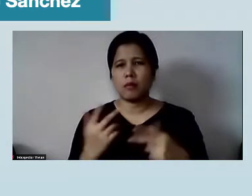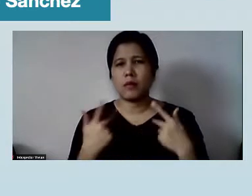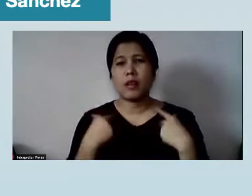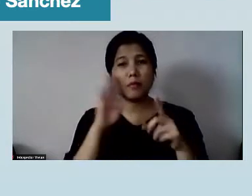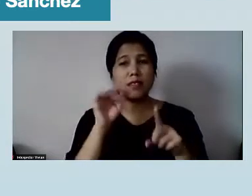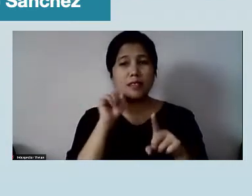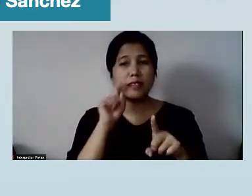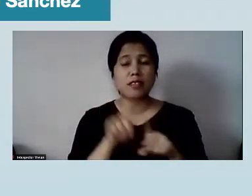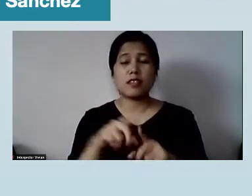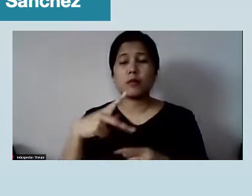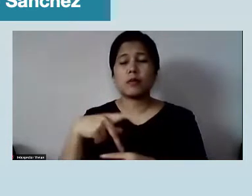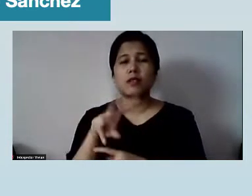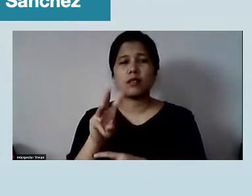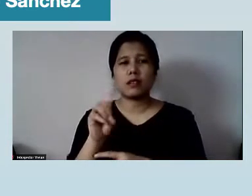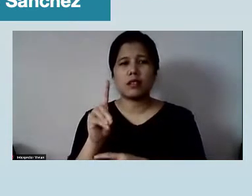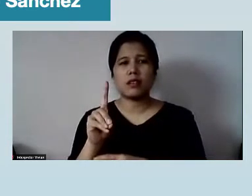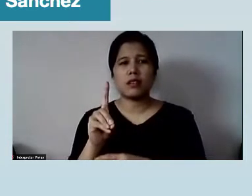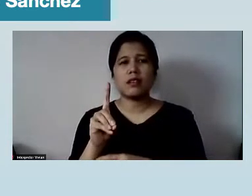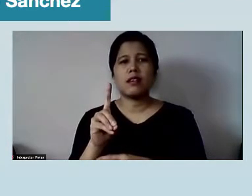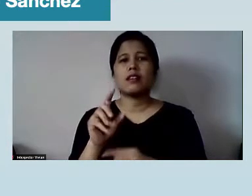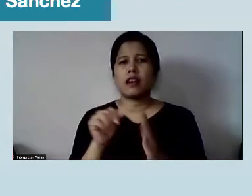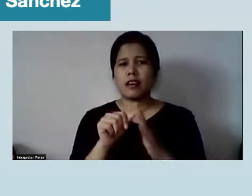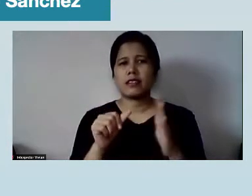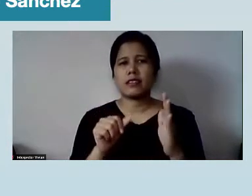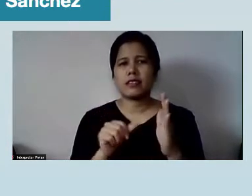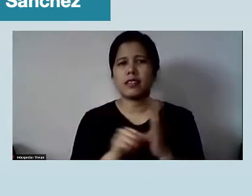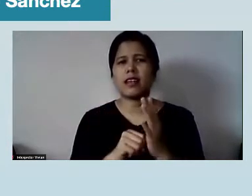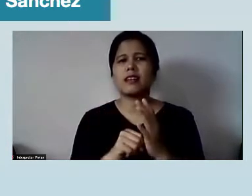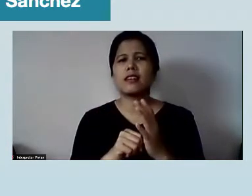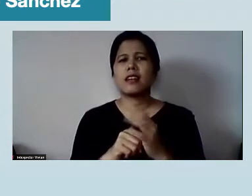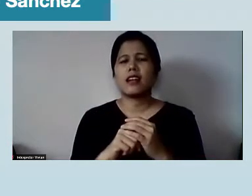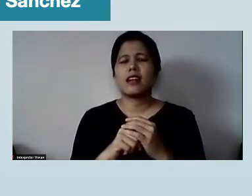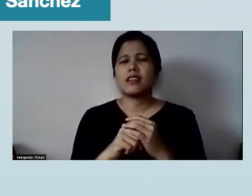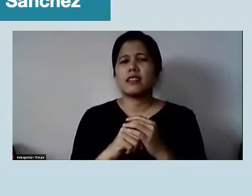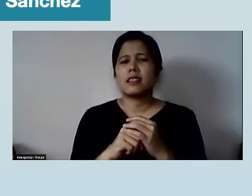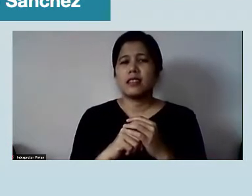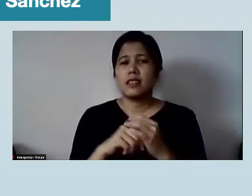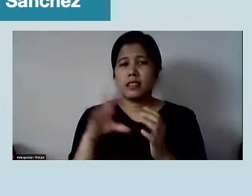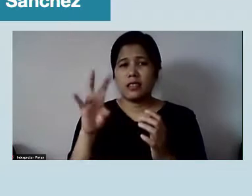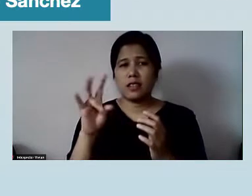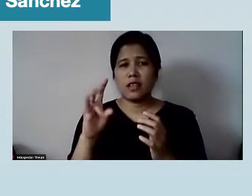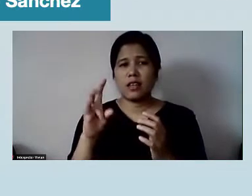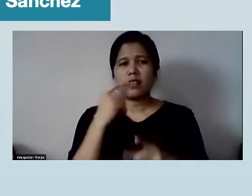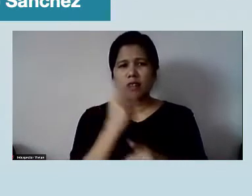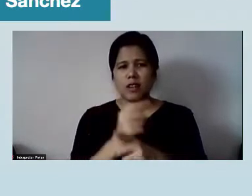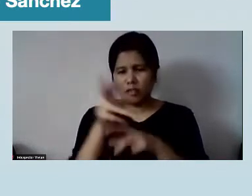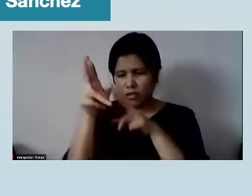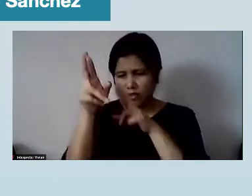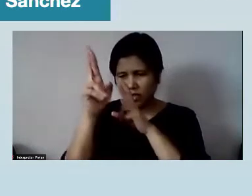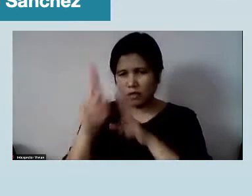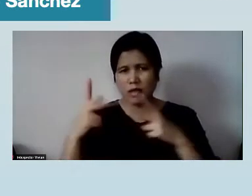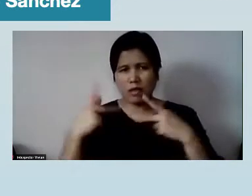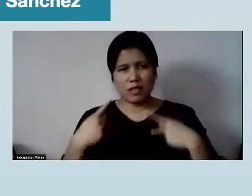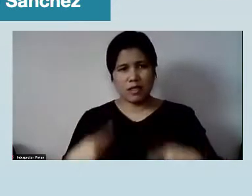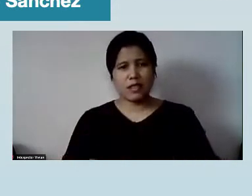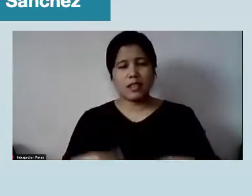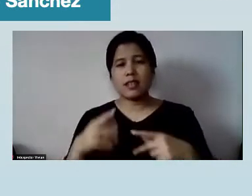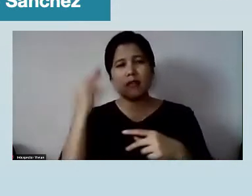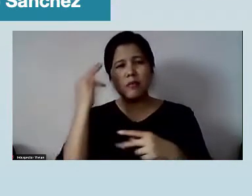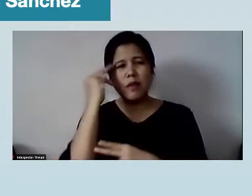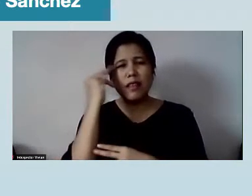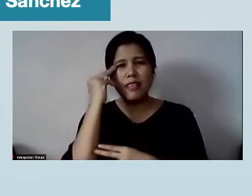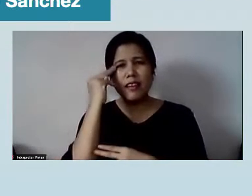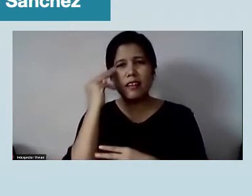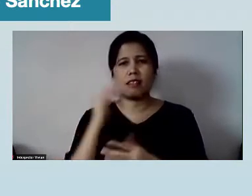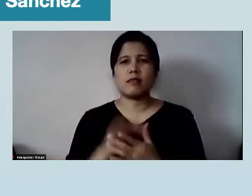no? And then under Article 13, it talks about the right to respect physical and mental integrity. Kaya bawal